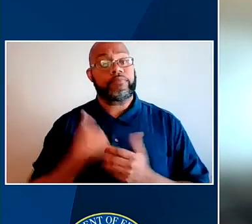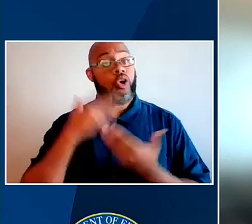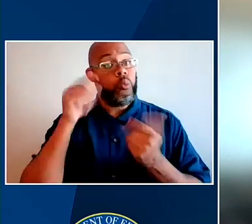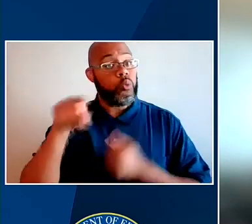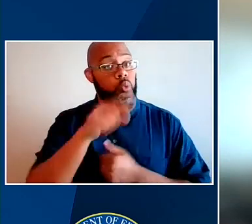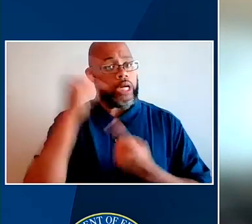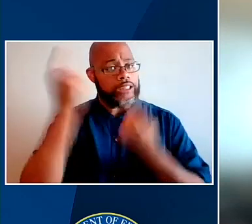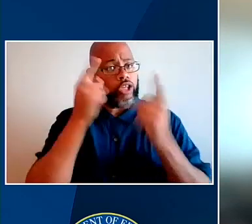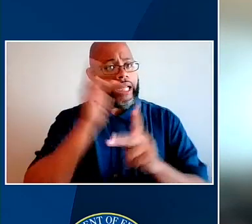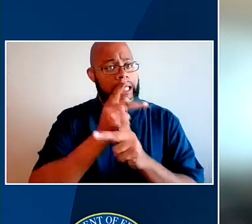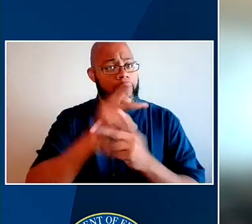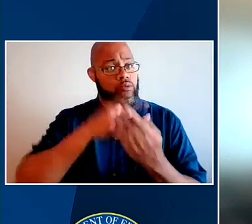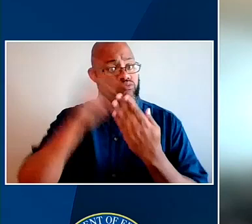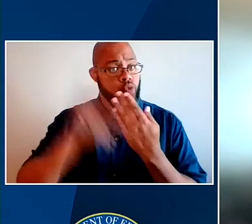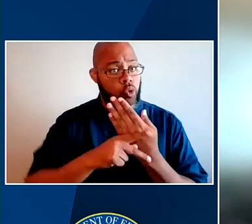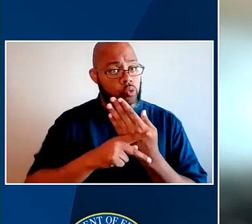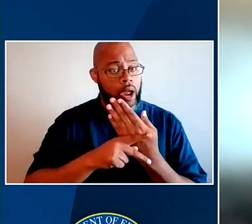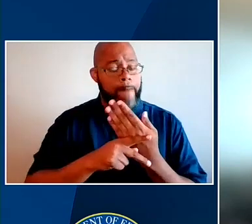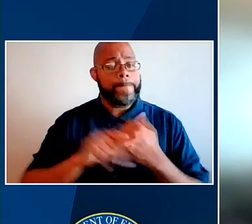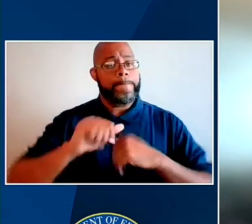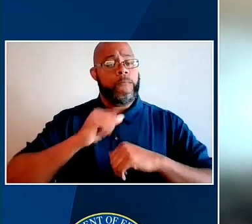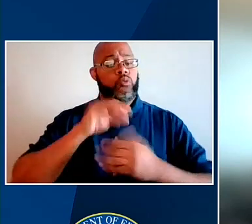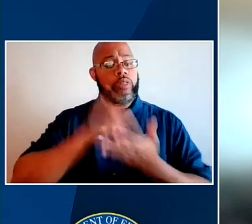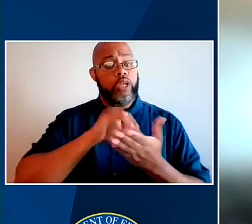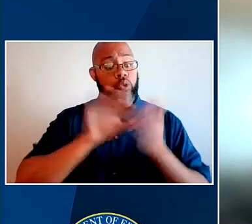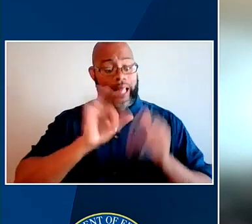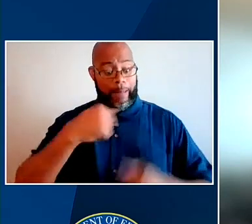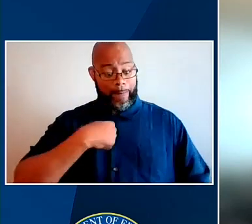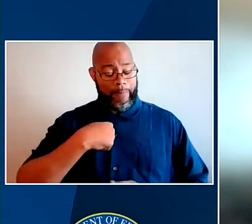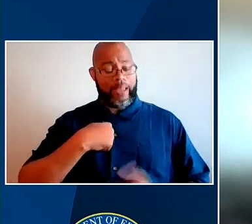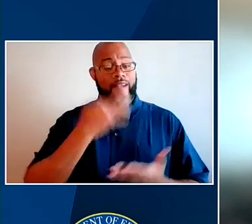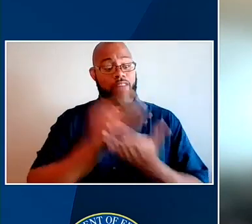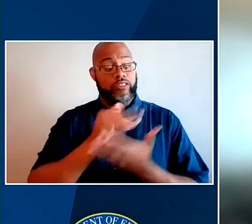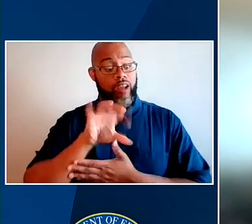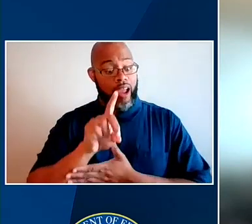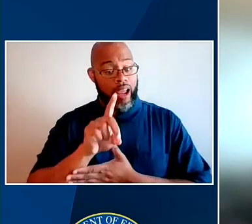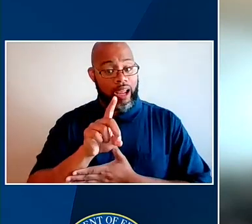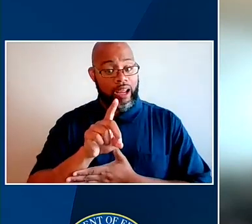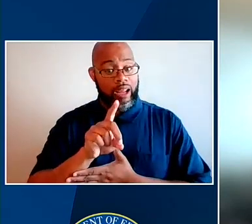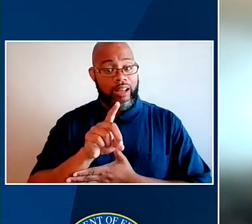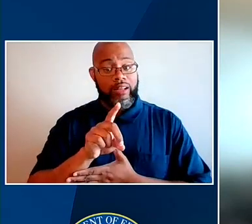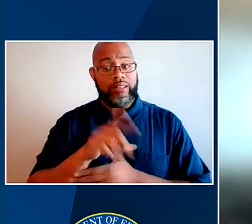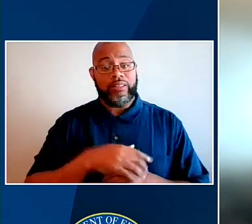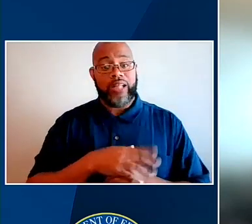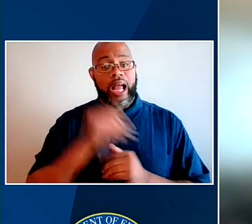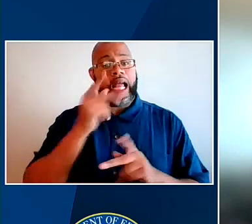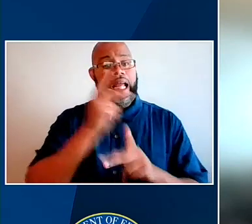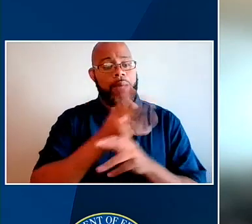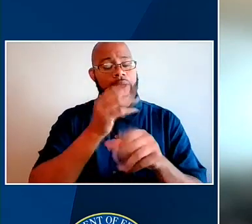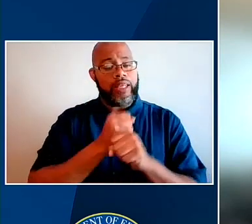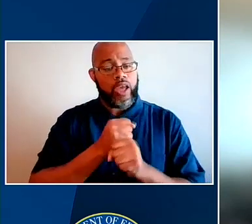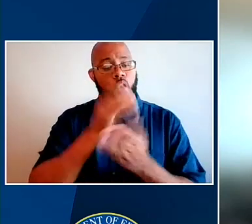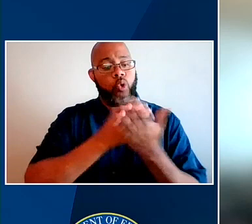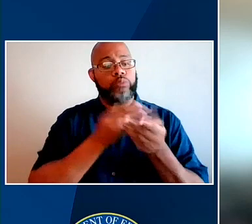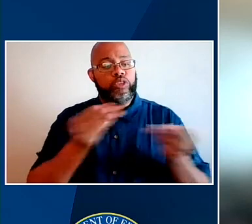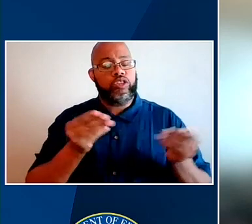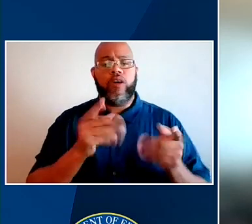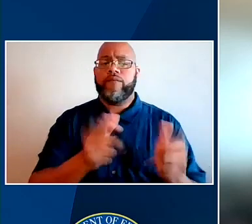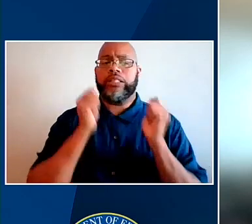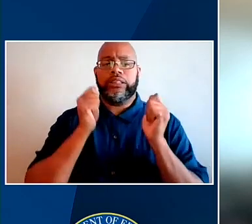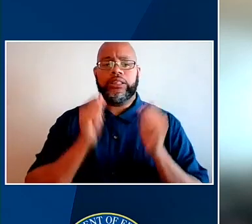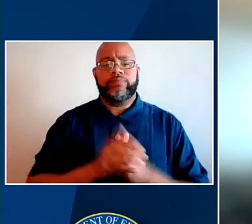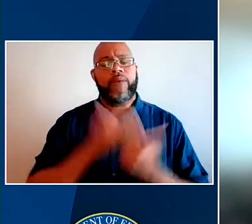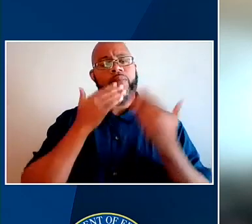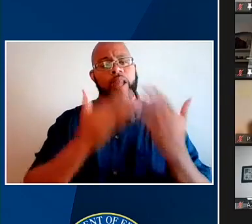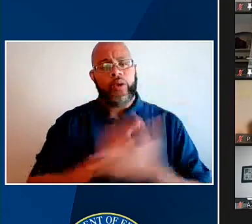consider keeping these programs in place so students like me on financial aid can keep getting their course materials right away. Thank